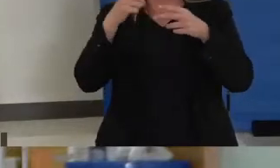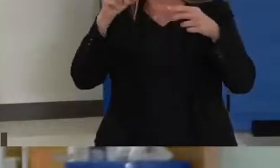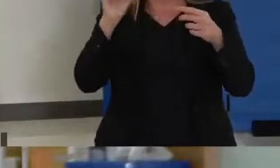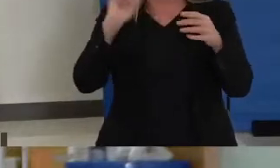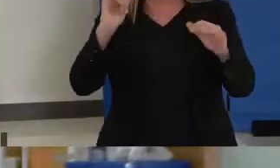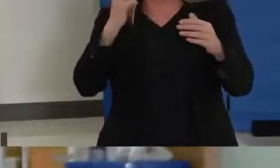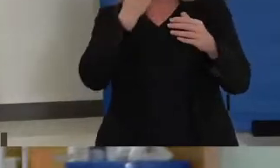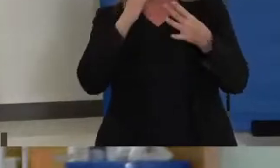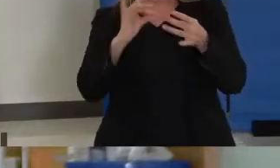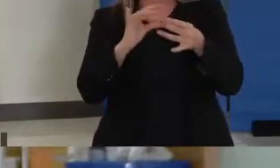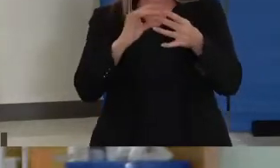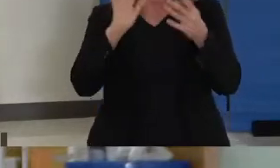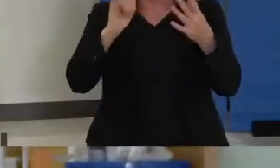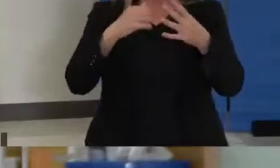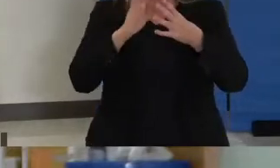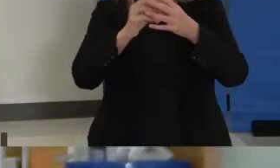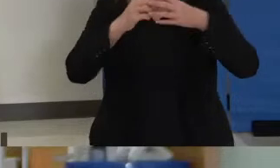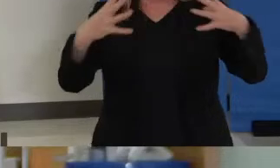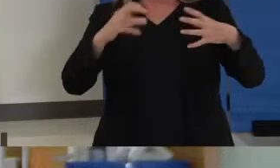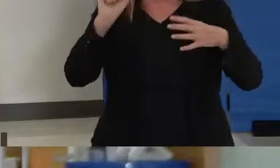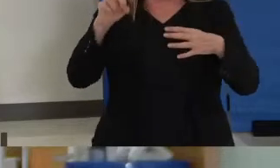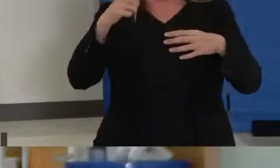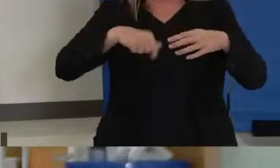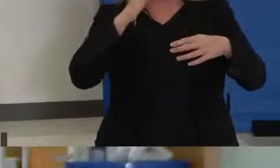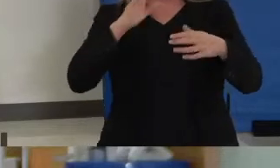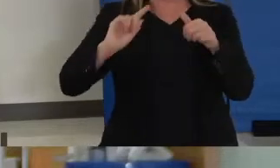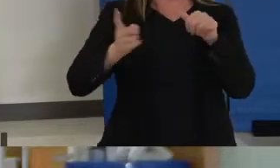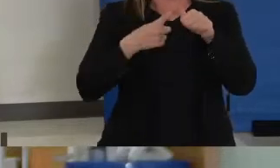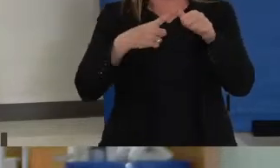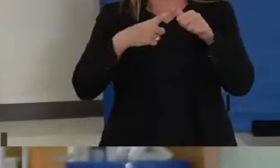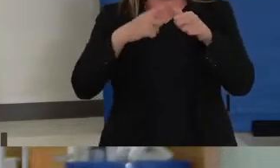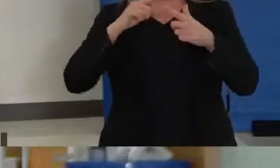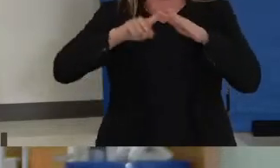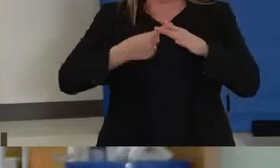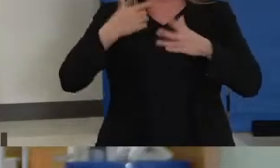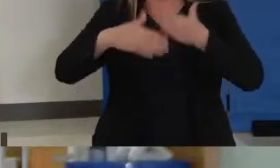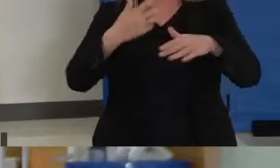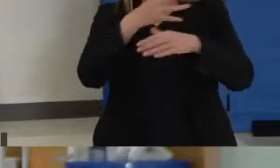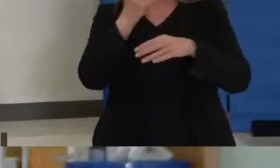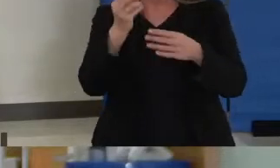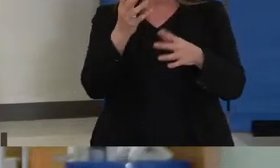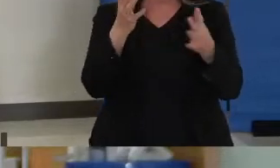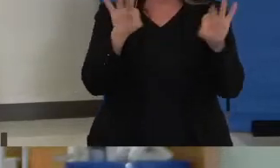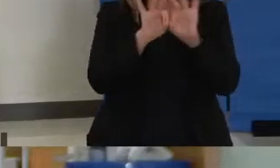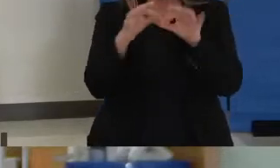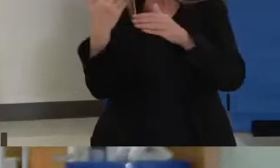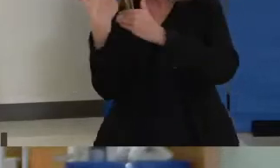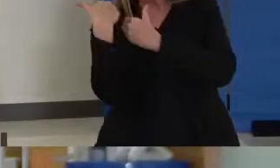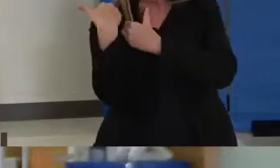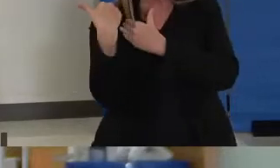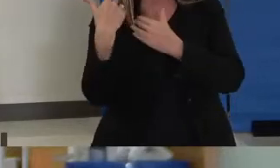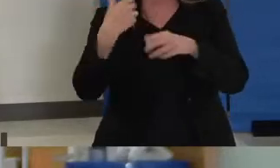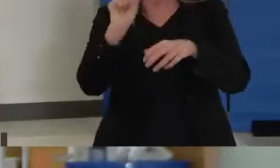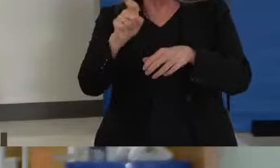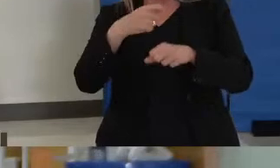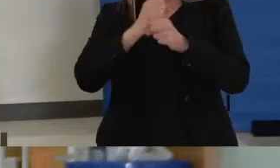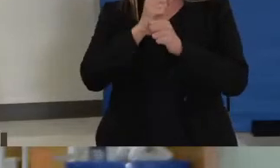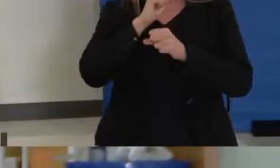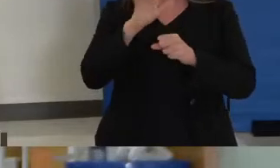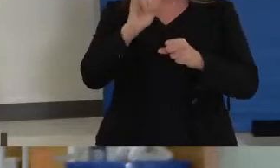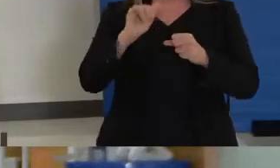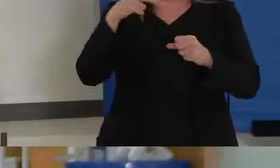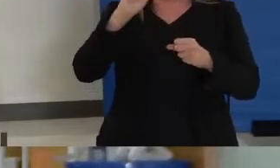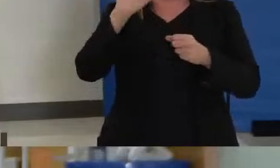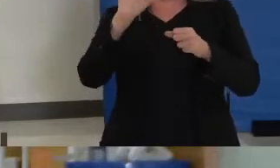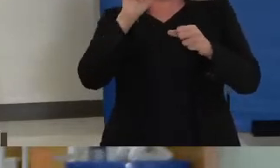San Diego County stands to be among the first to roll out. And yes, accountability is everything. So we have to make these public